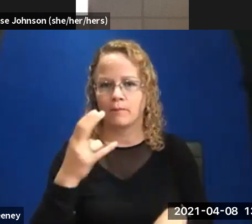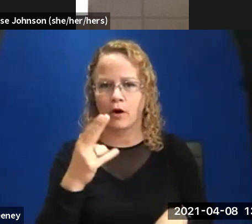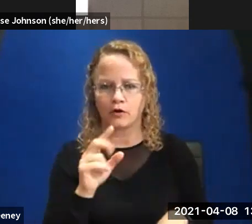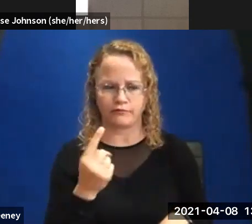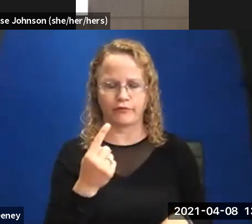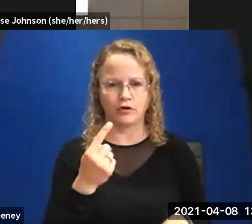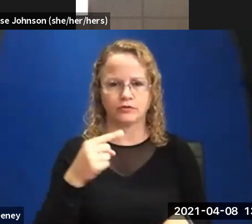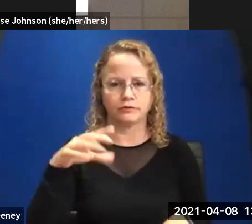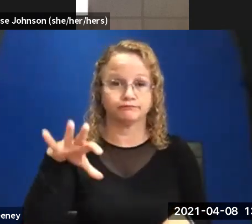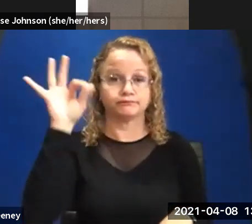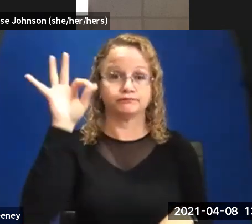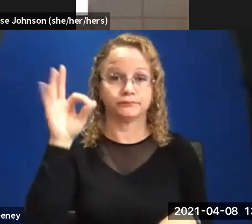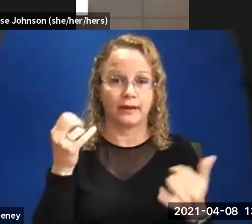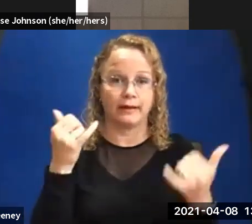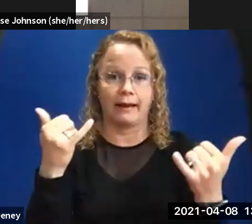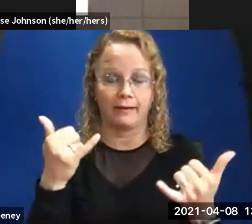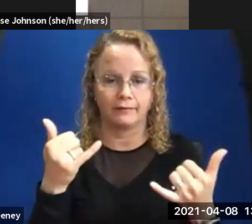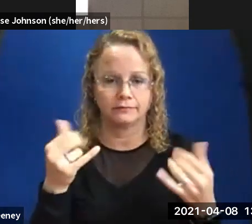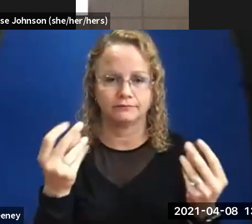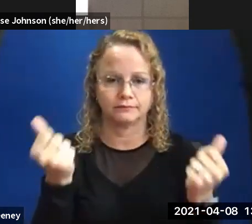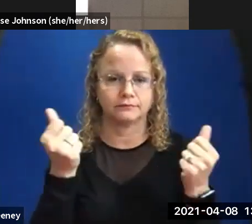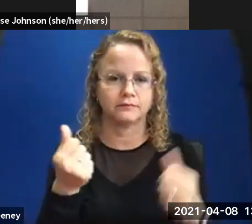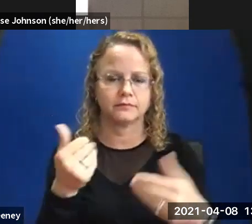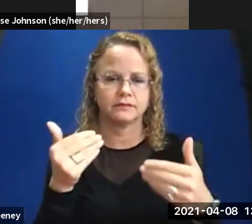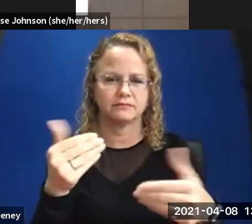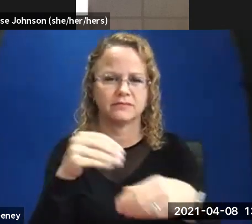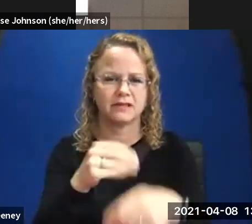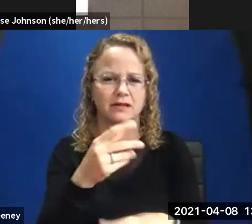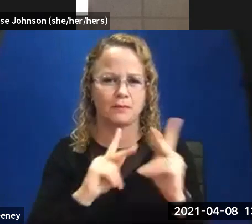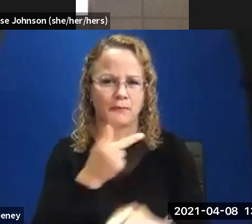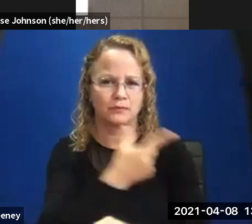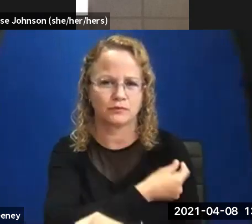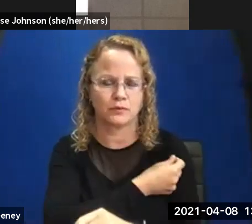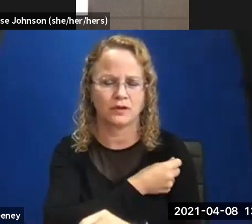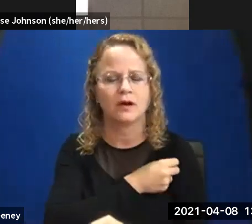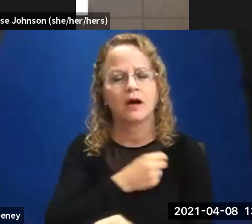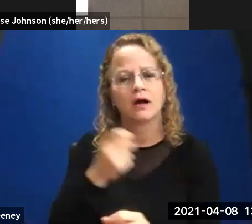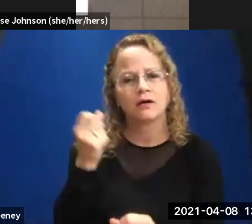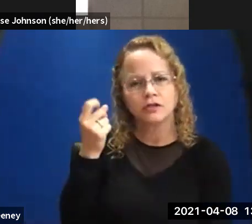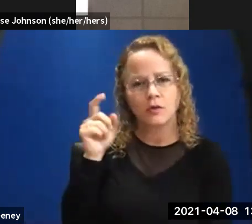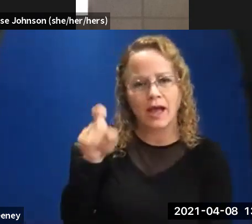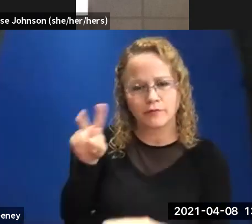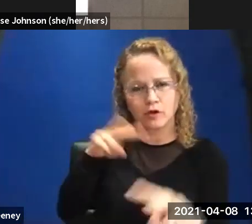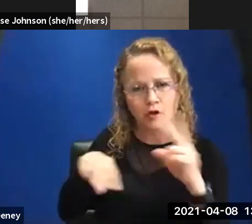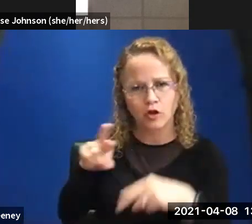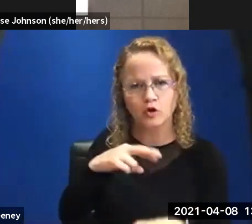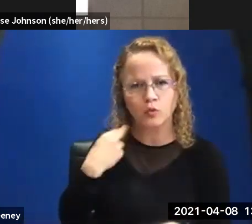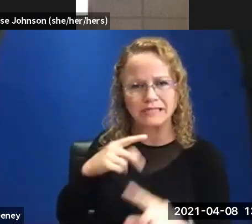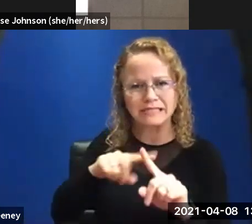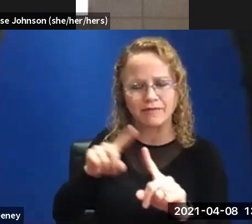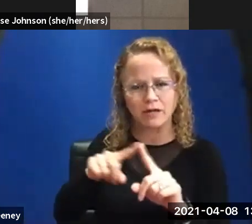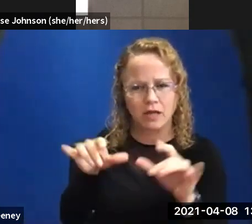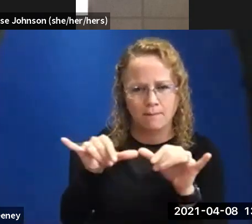thin air, and now suddenly it's in people's arms. I recognize we all have to look at risk differently and measure out those